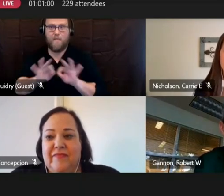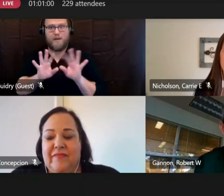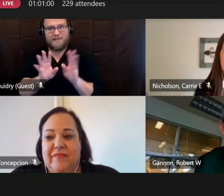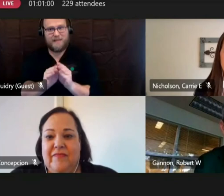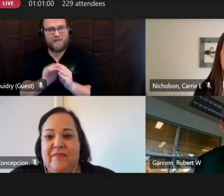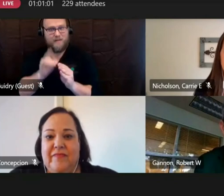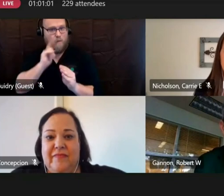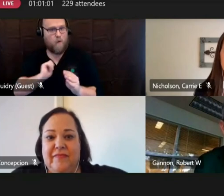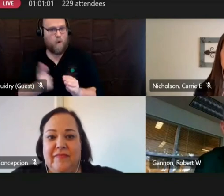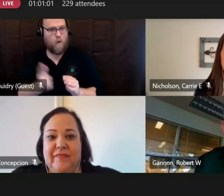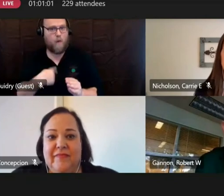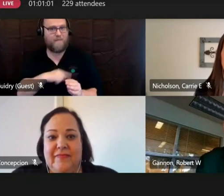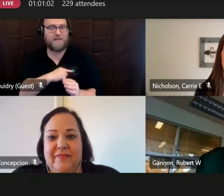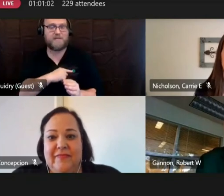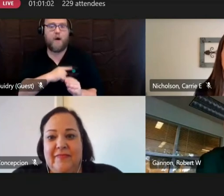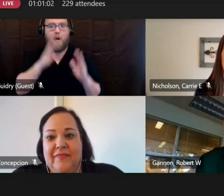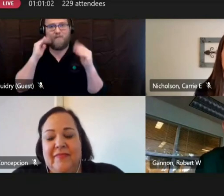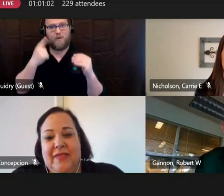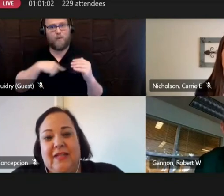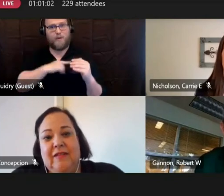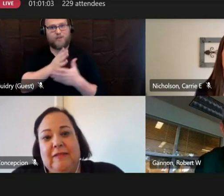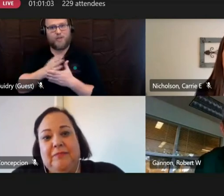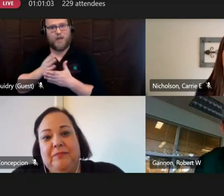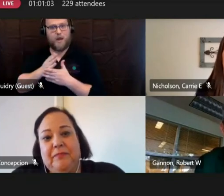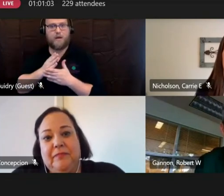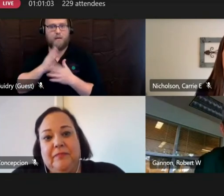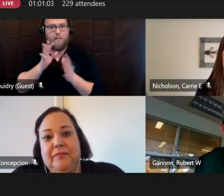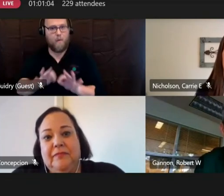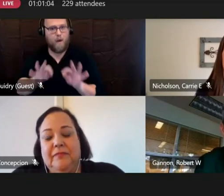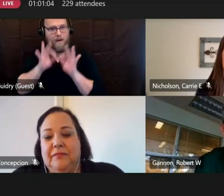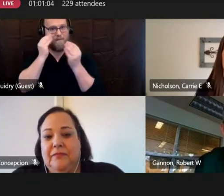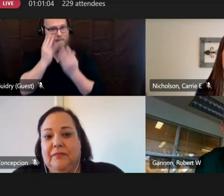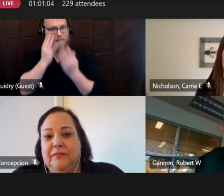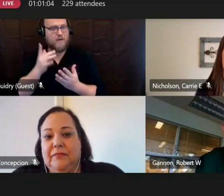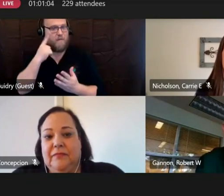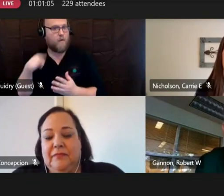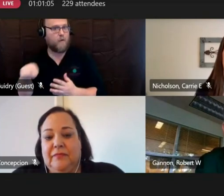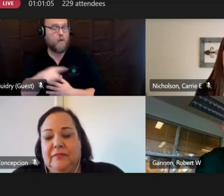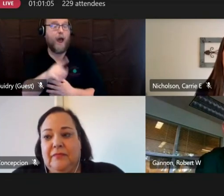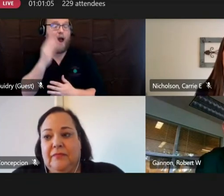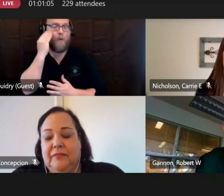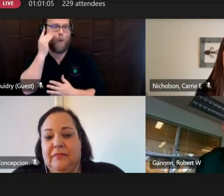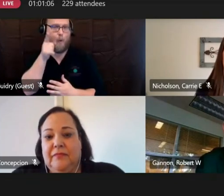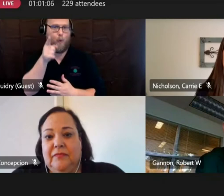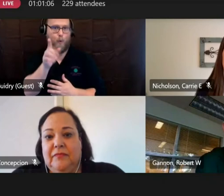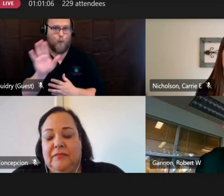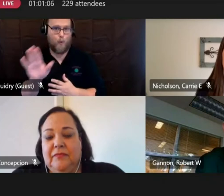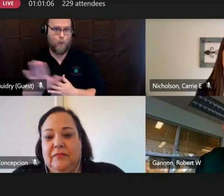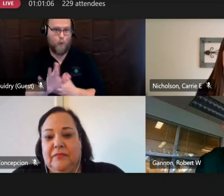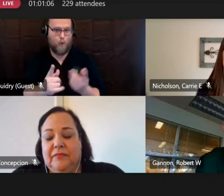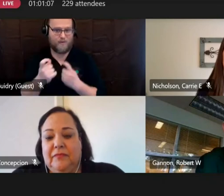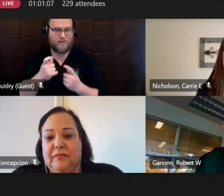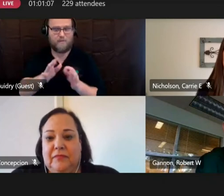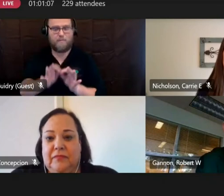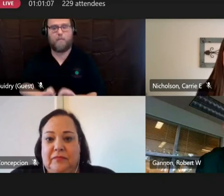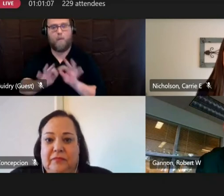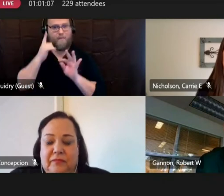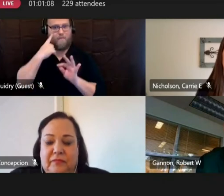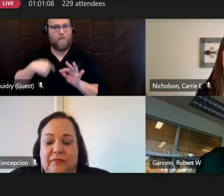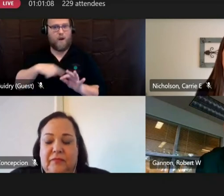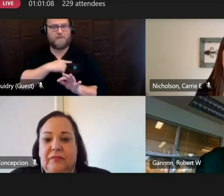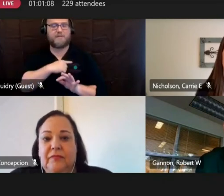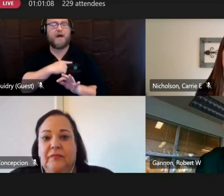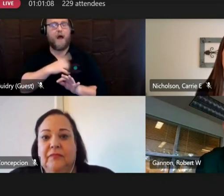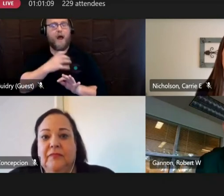relevant information with you. I know that your questions have been relevant to us, and I want to end this with a couple of remarks.